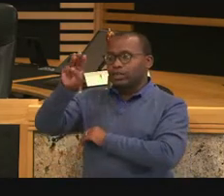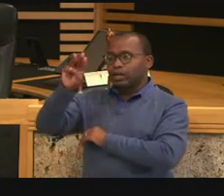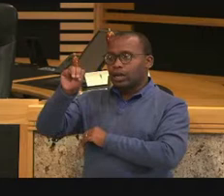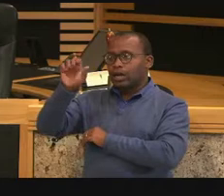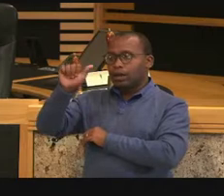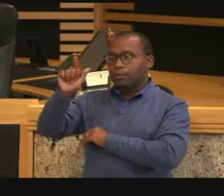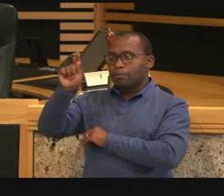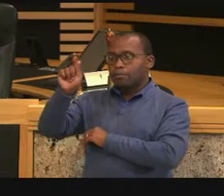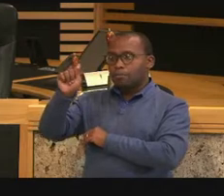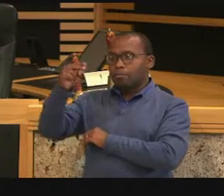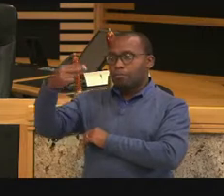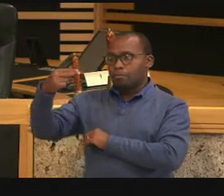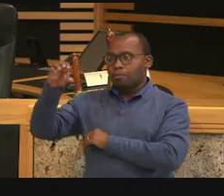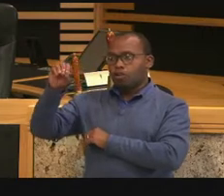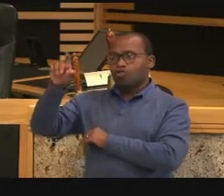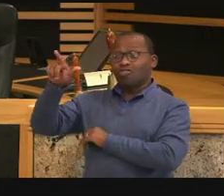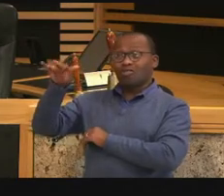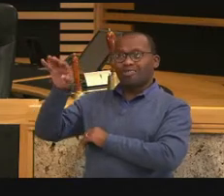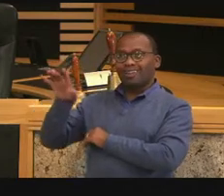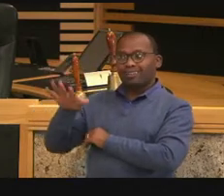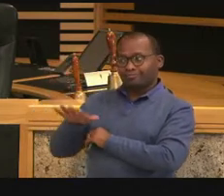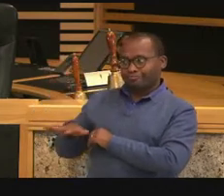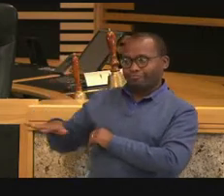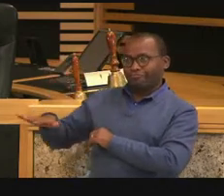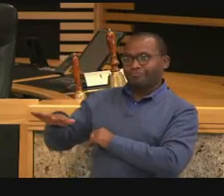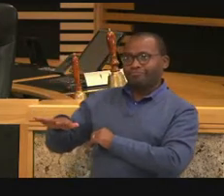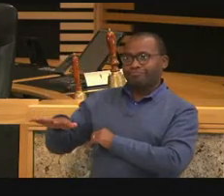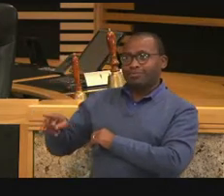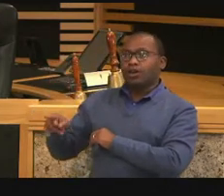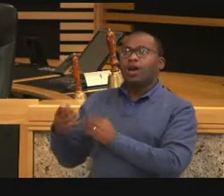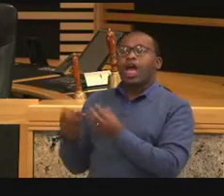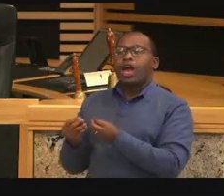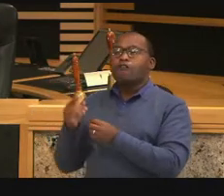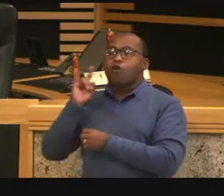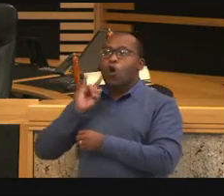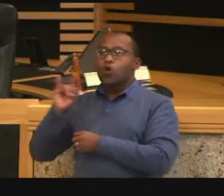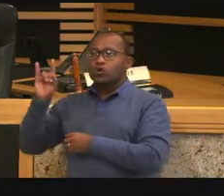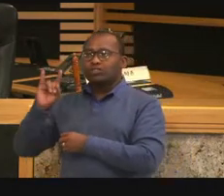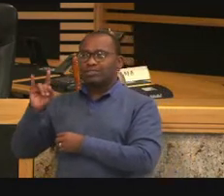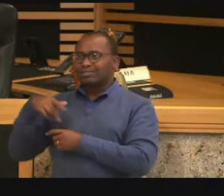in schools that are having hostels with huge projects.